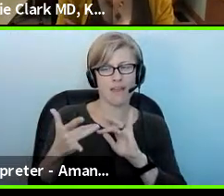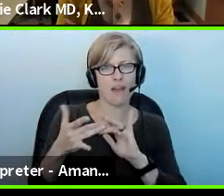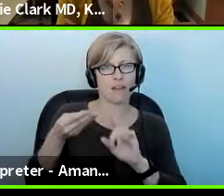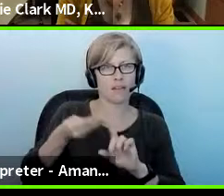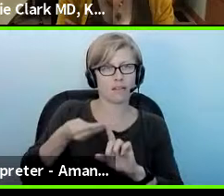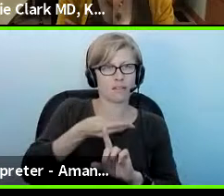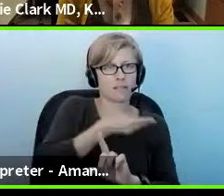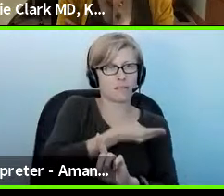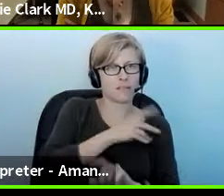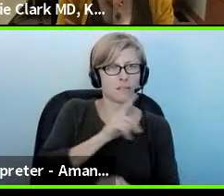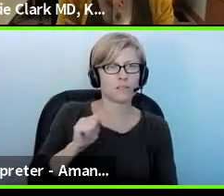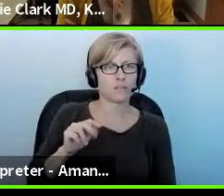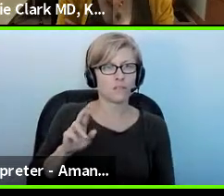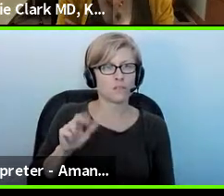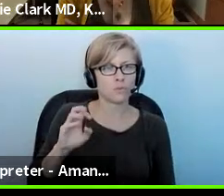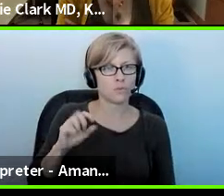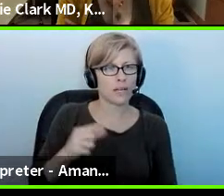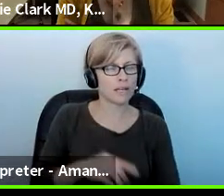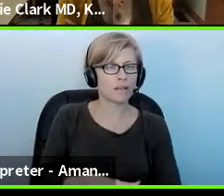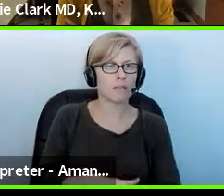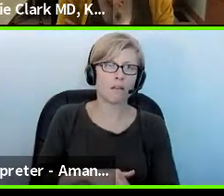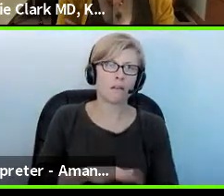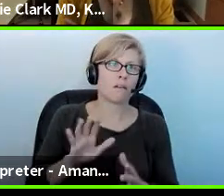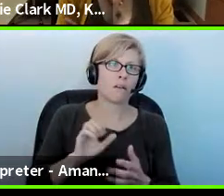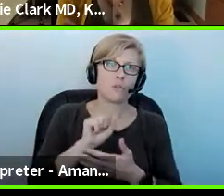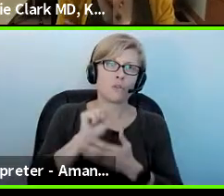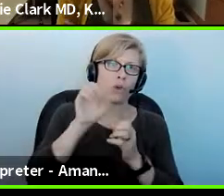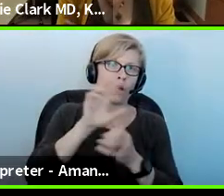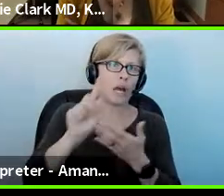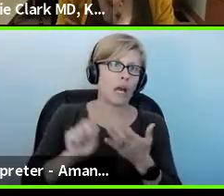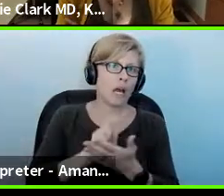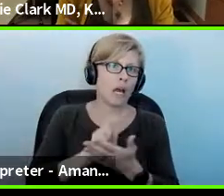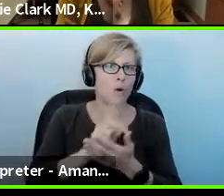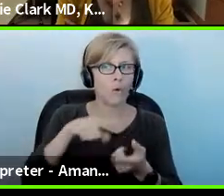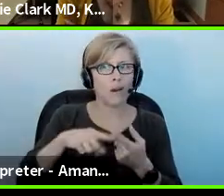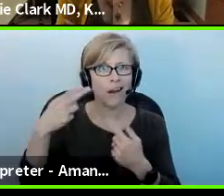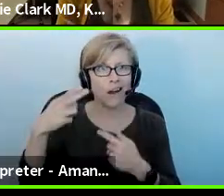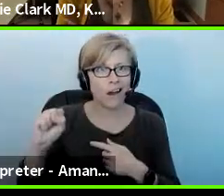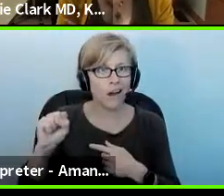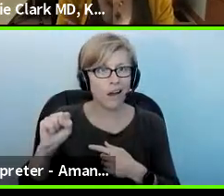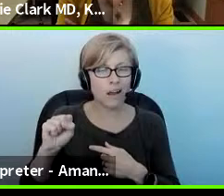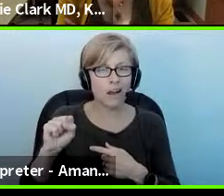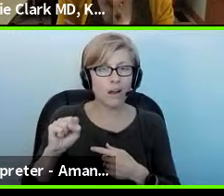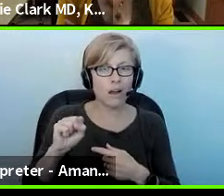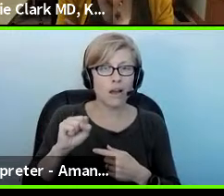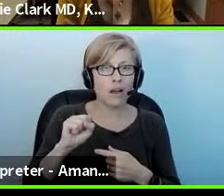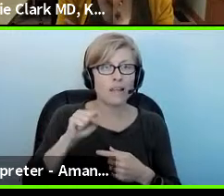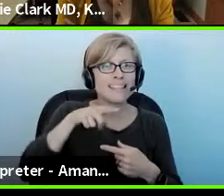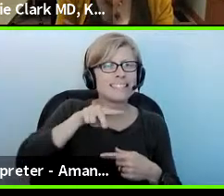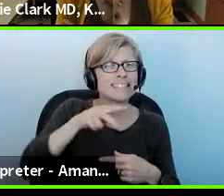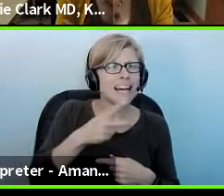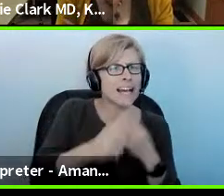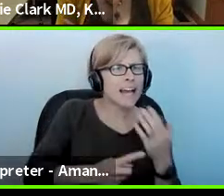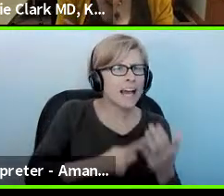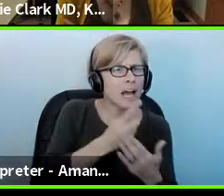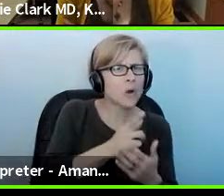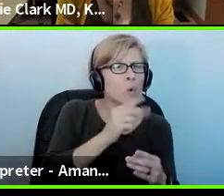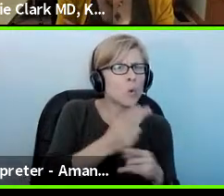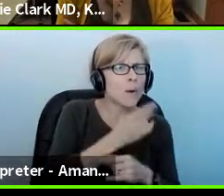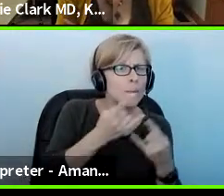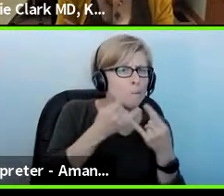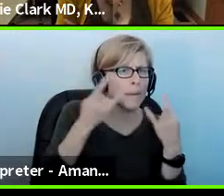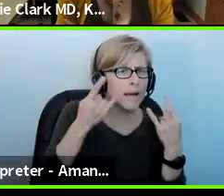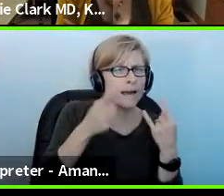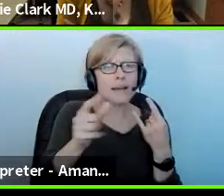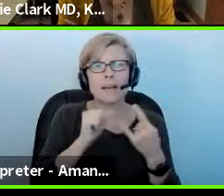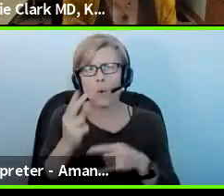took hours at the secondary level to try to figure out, well, in hour 2, who was wearing their mask and who wasn't,